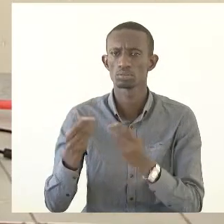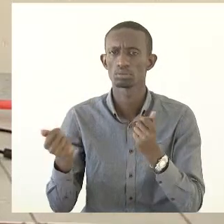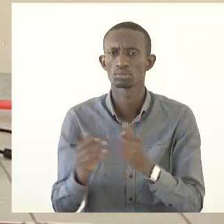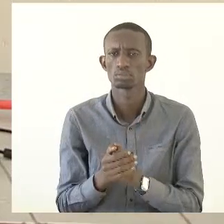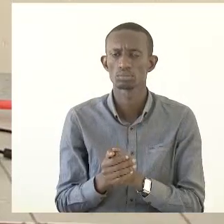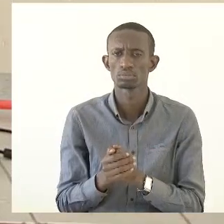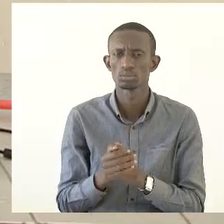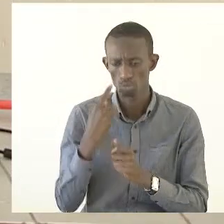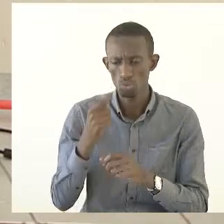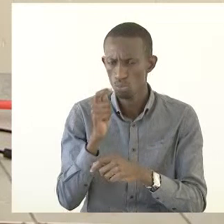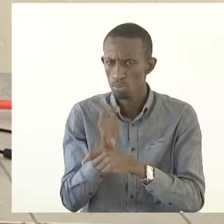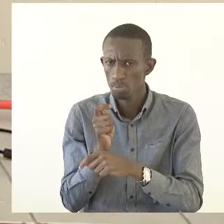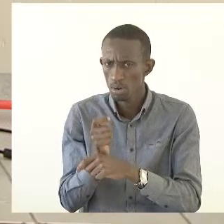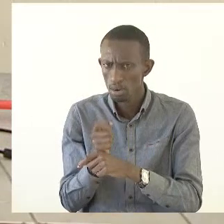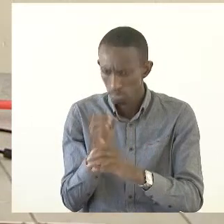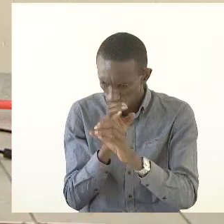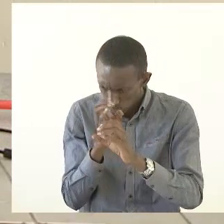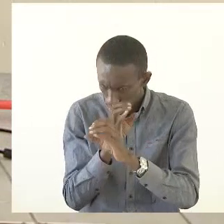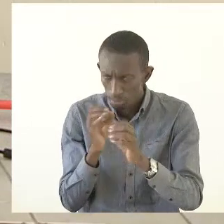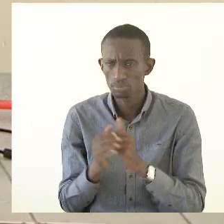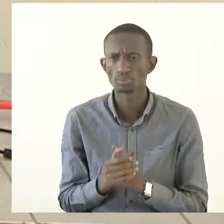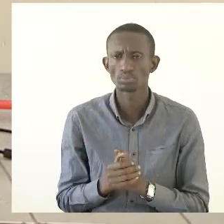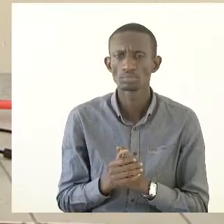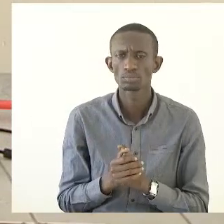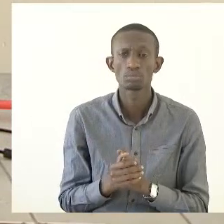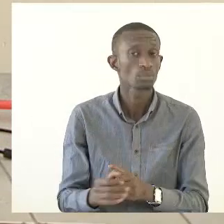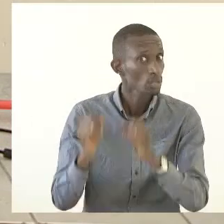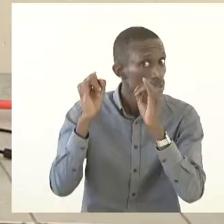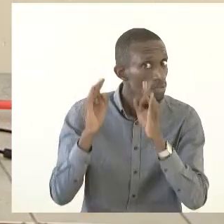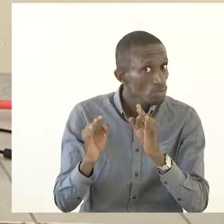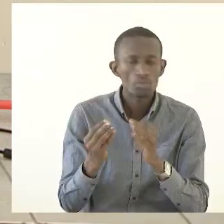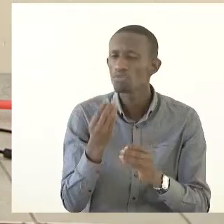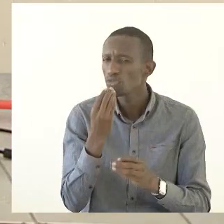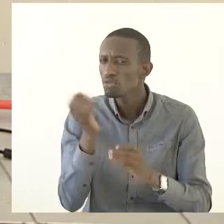food sample. When the food contains starch,